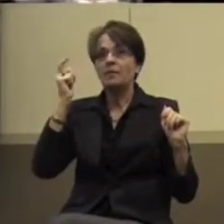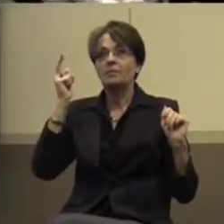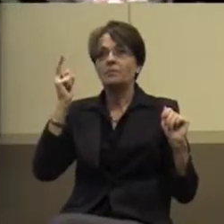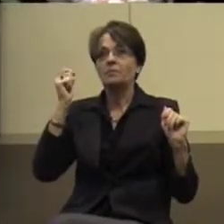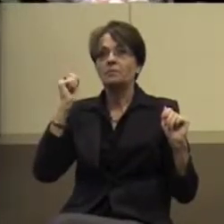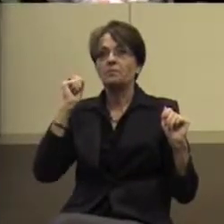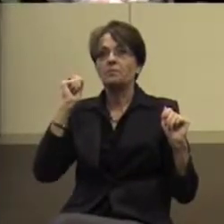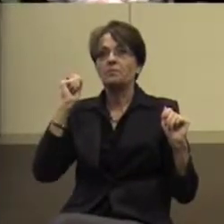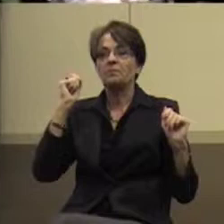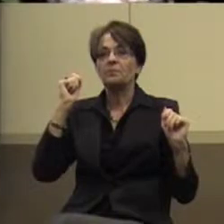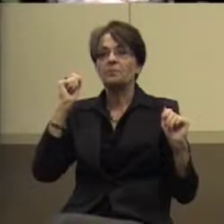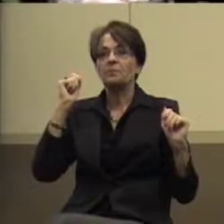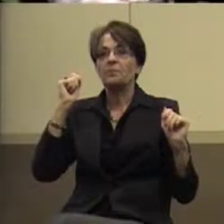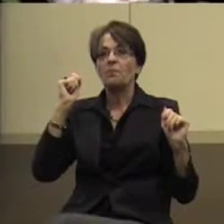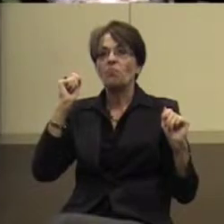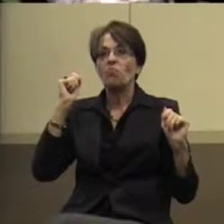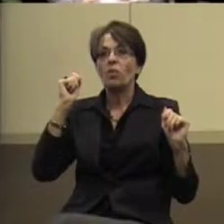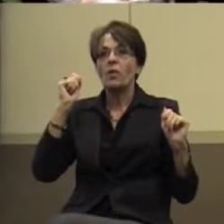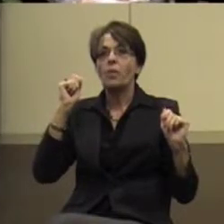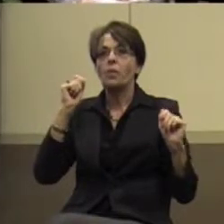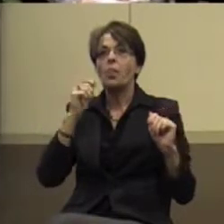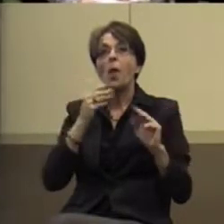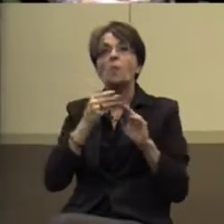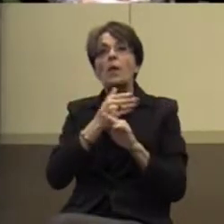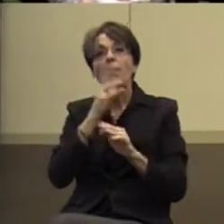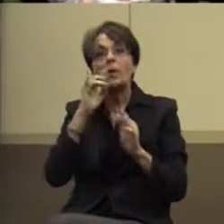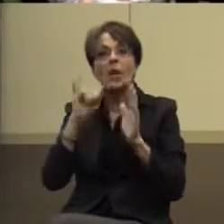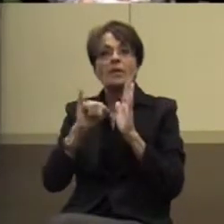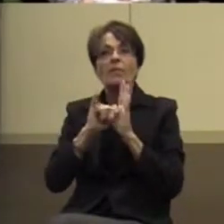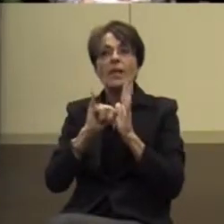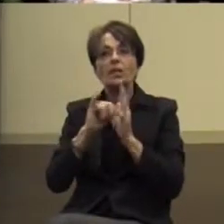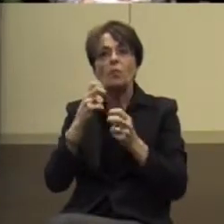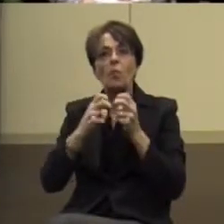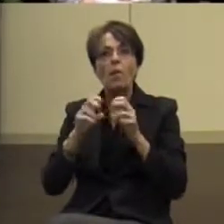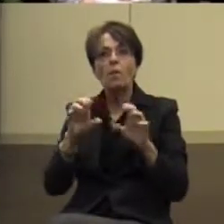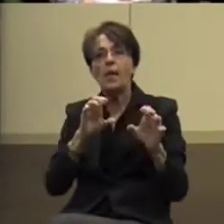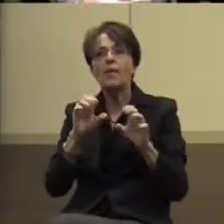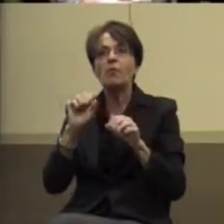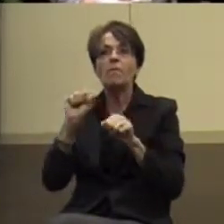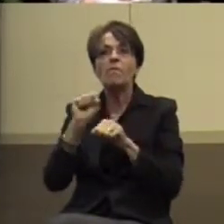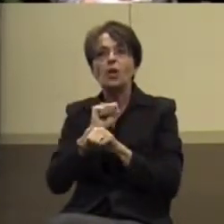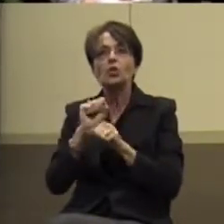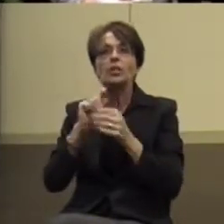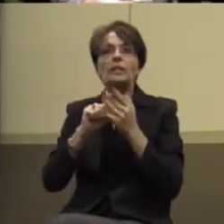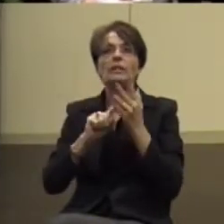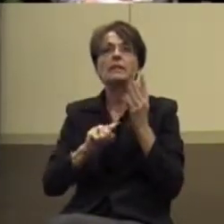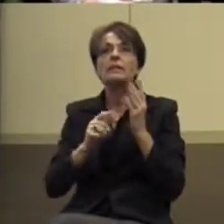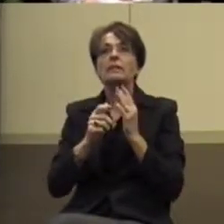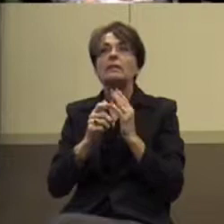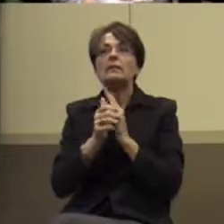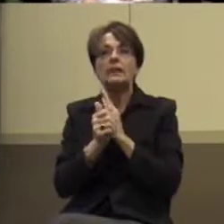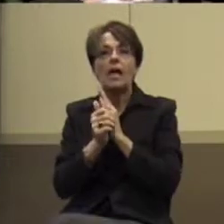Preliminary identification of problem behavior and function and alternative skills.